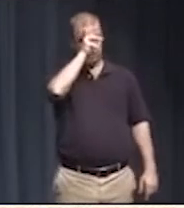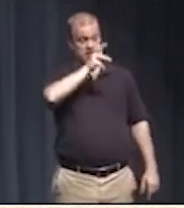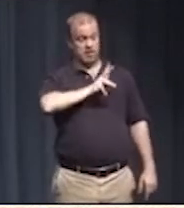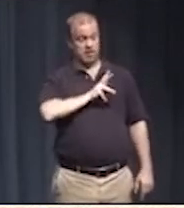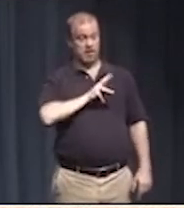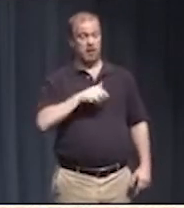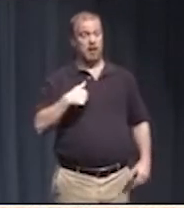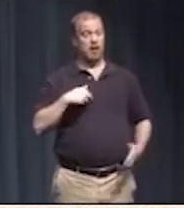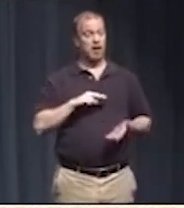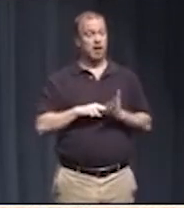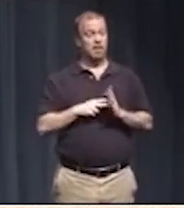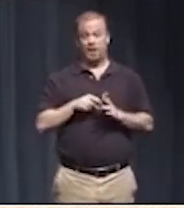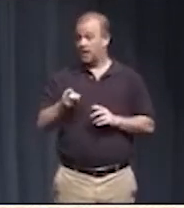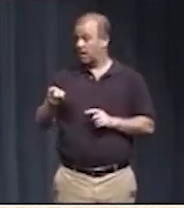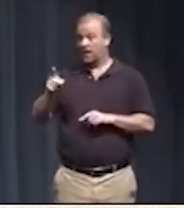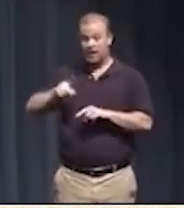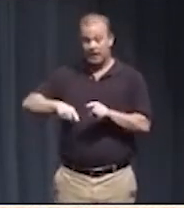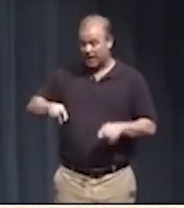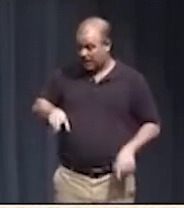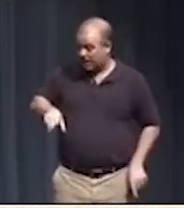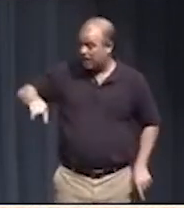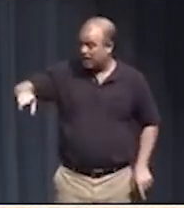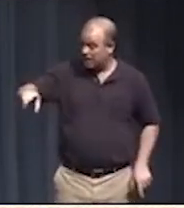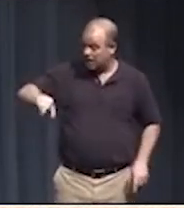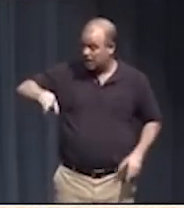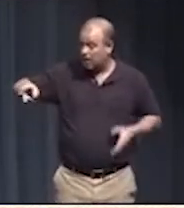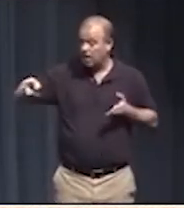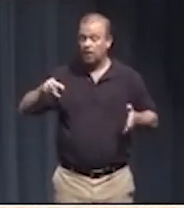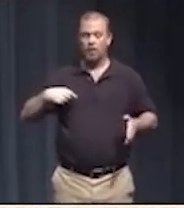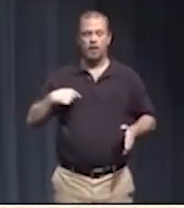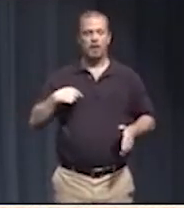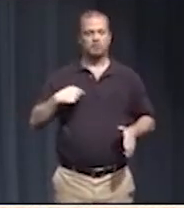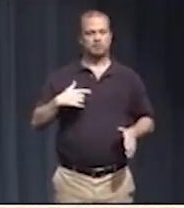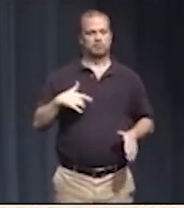not succeeding. We're failing you. We're failing our family.